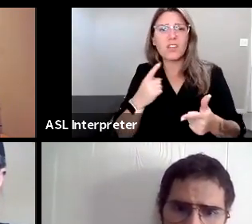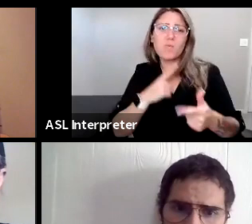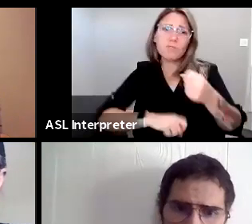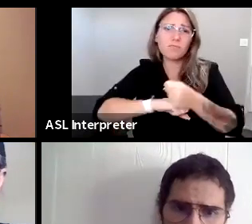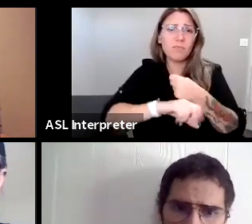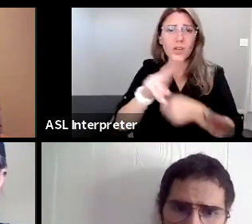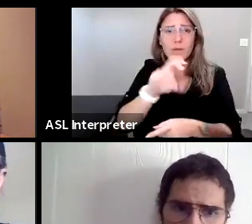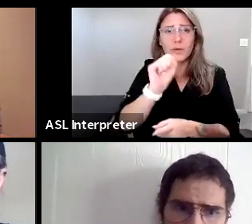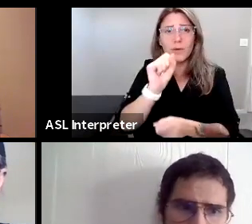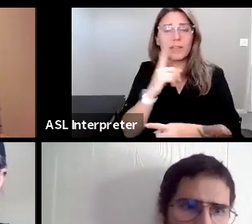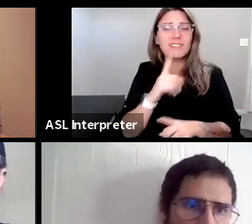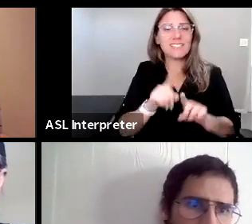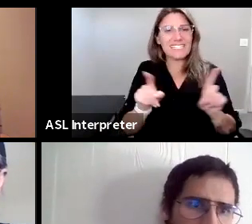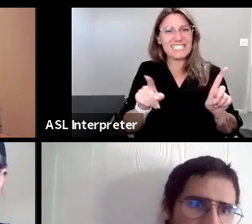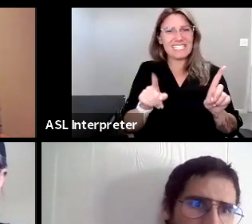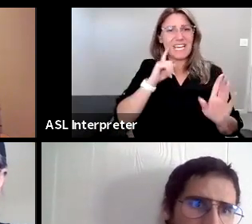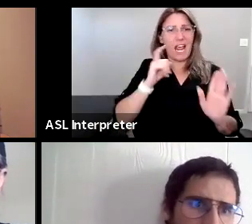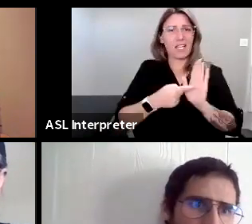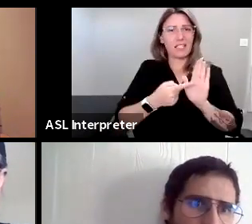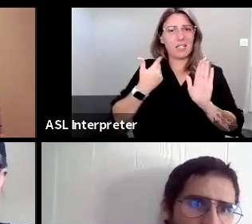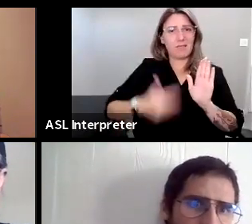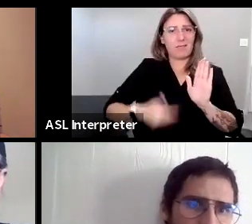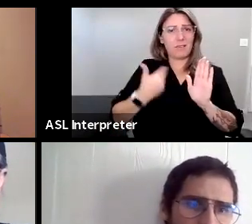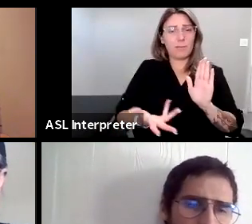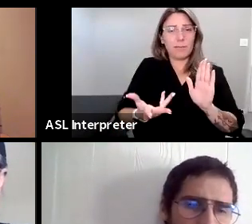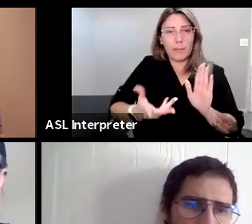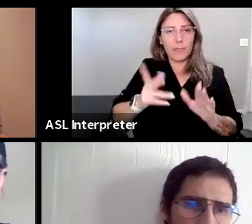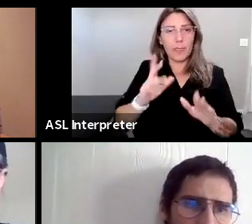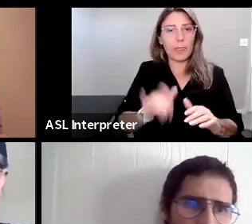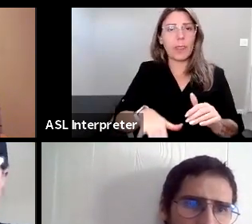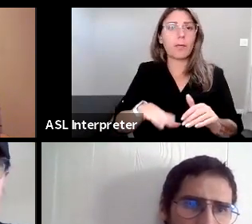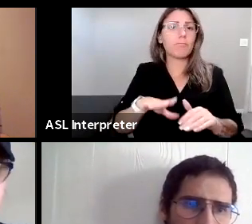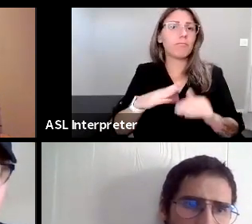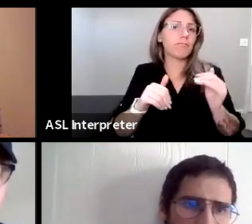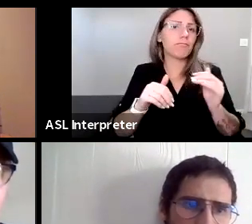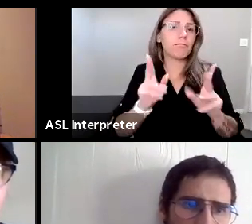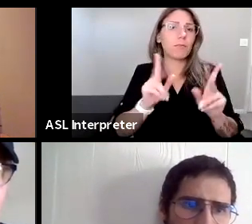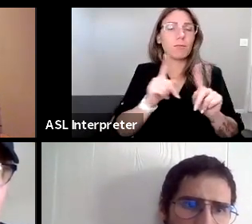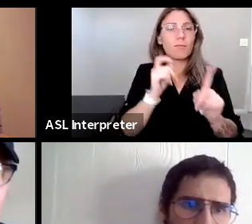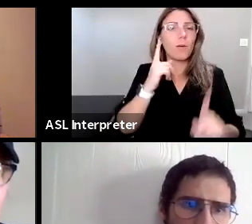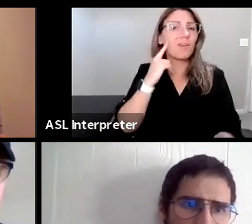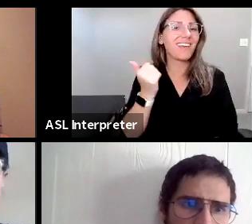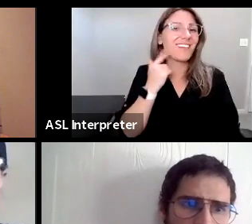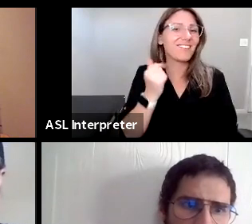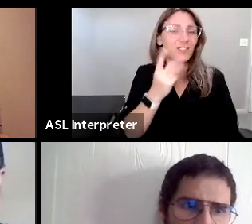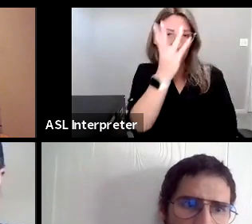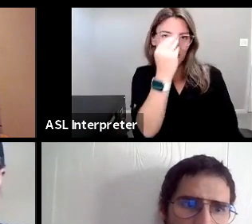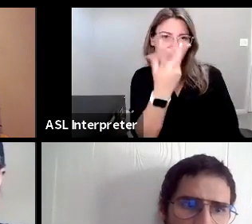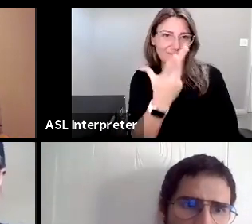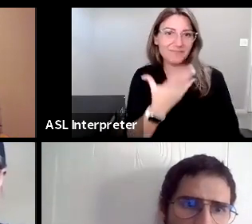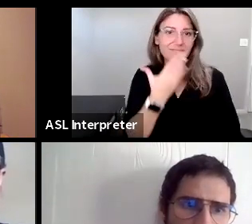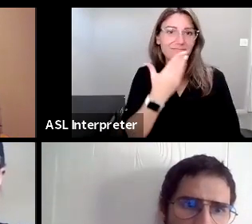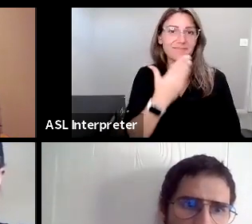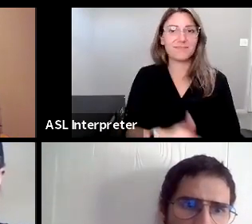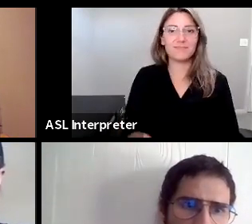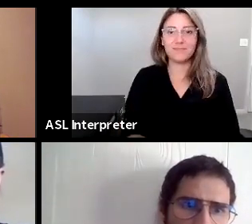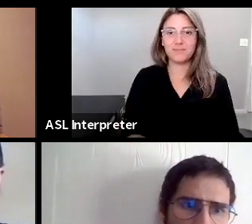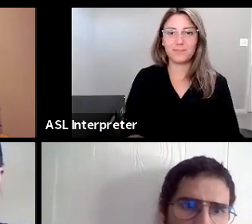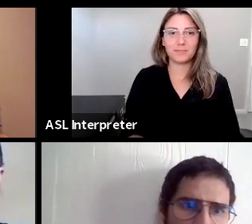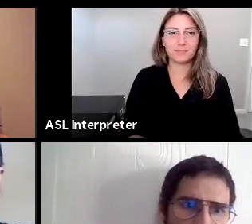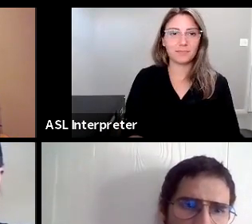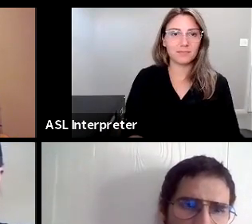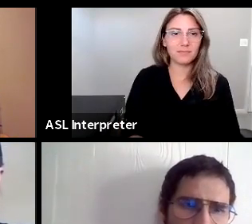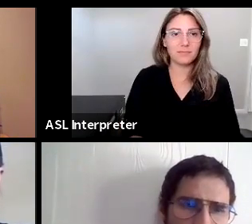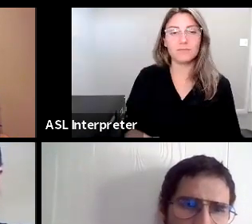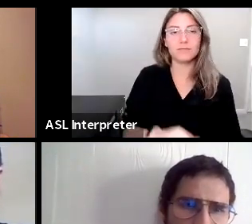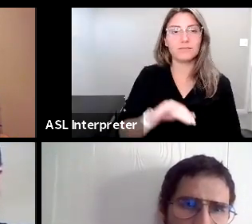So they have a different identity than the people from California. So just want to say that. Thanks. Just to echo what you